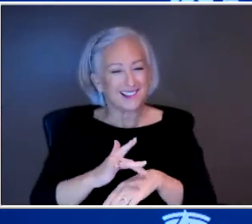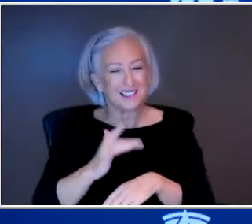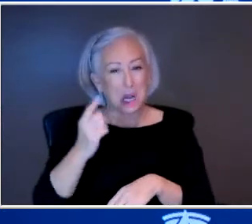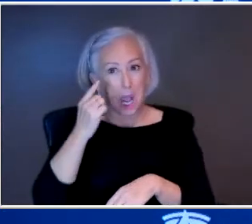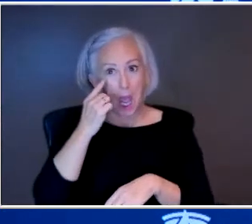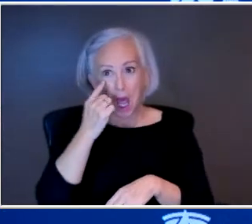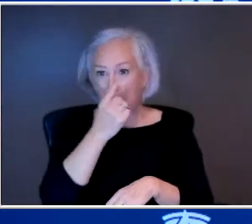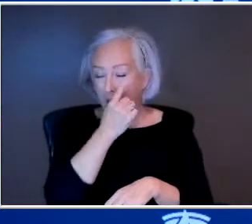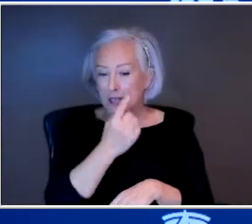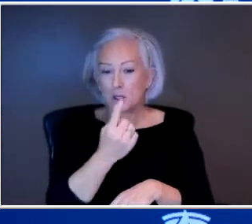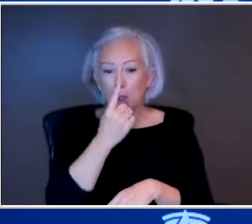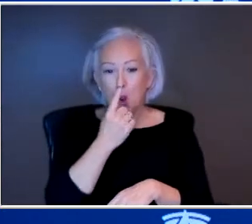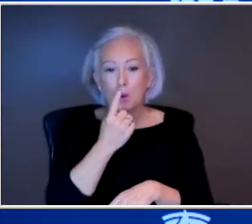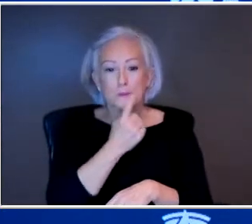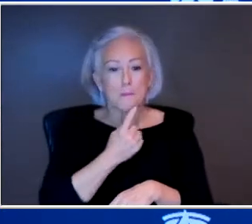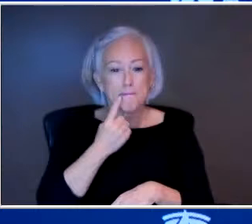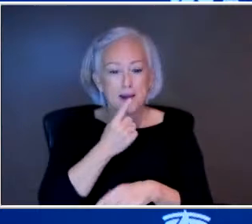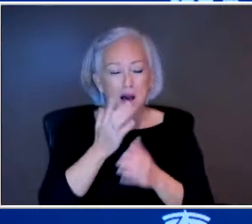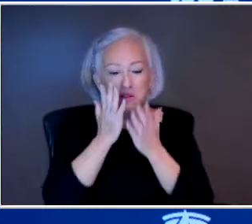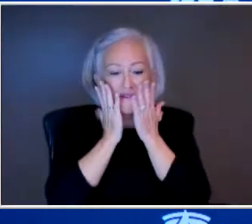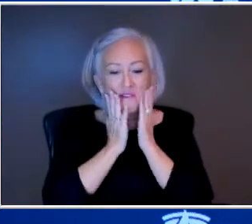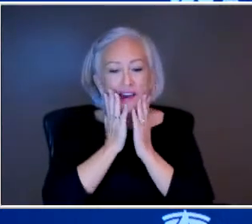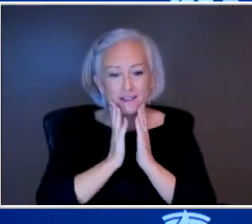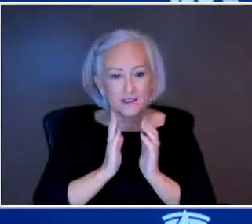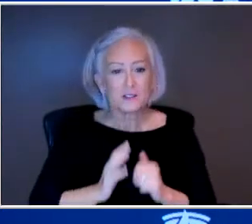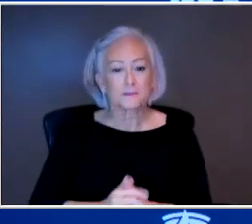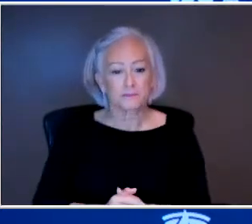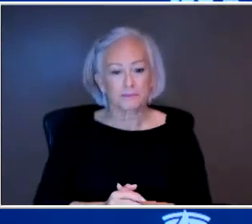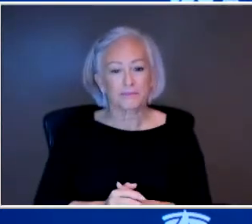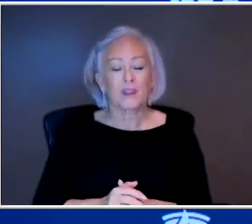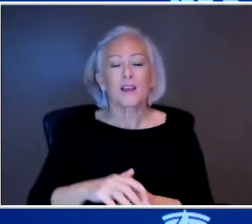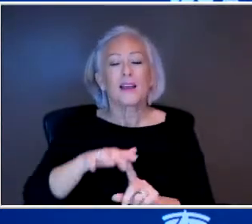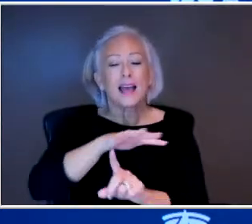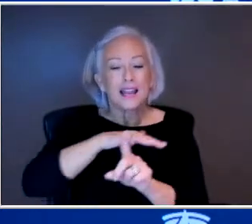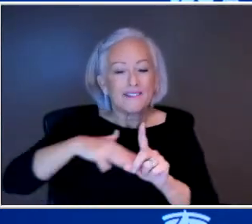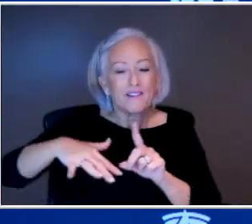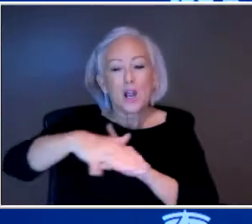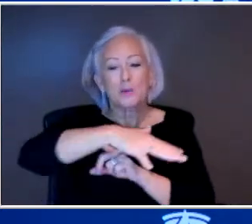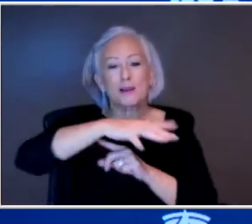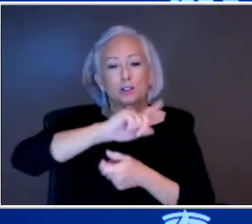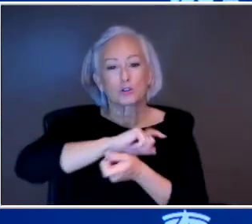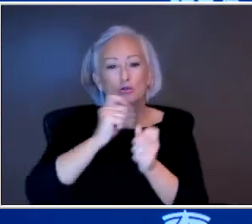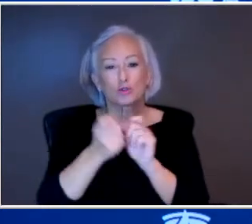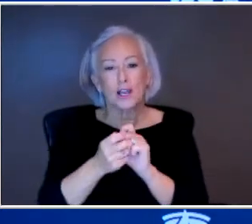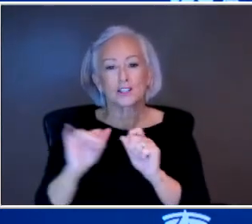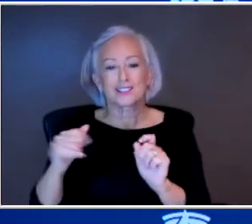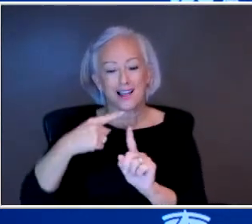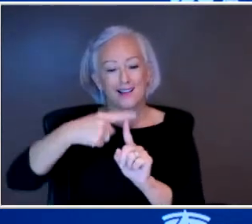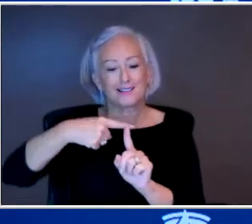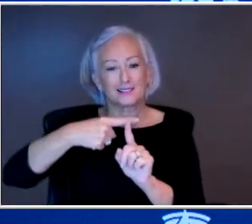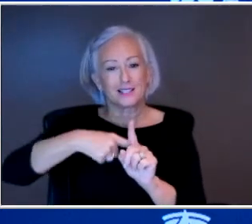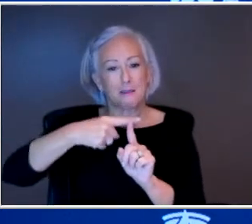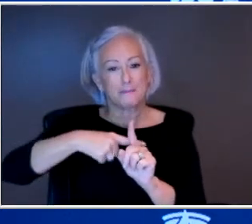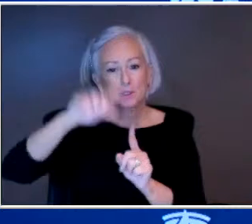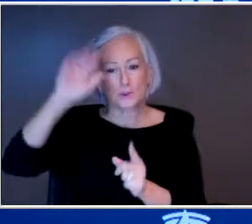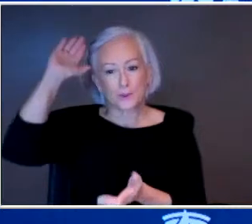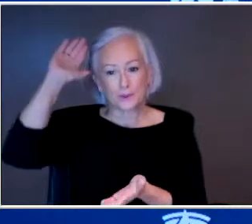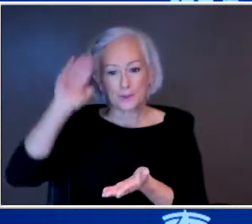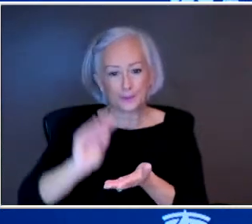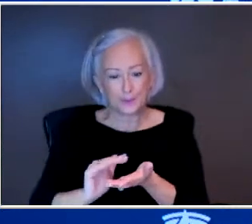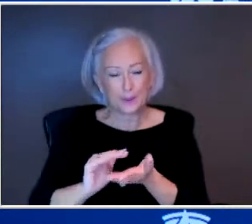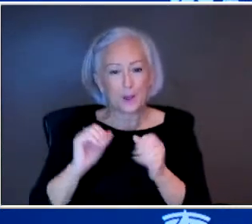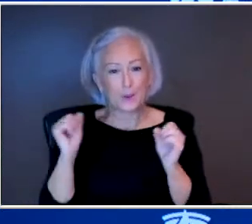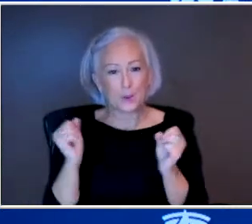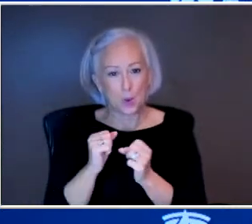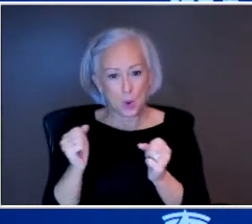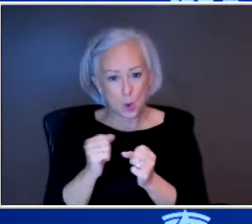also environmental changes, as we just talked about, such as the cooler temperatures. So this was a pretty good basic study, basic science